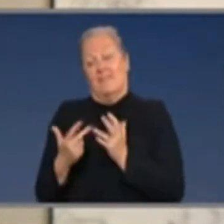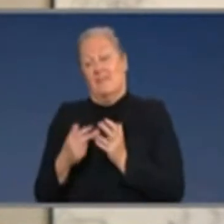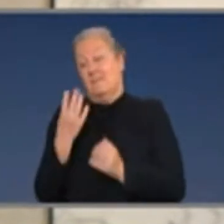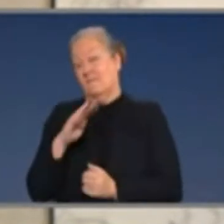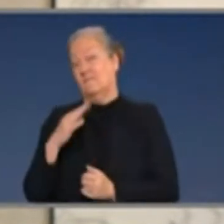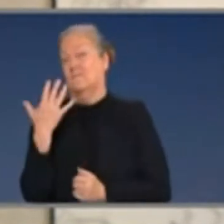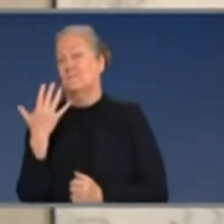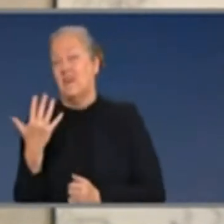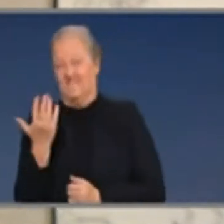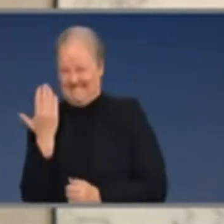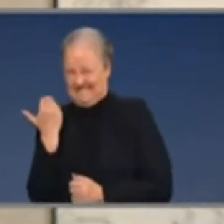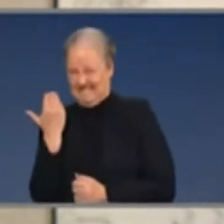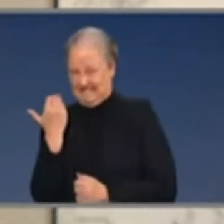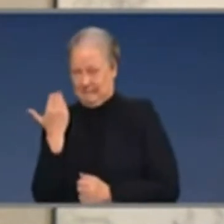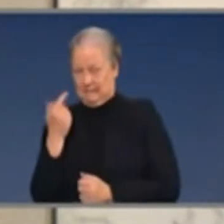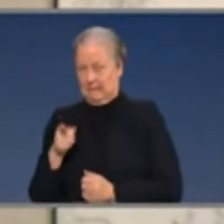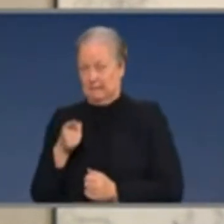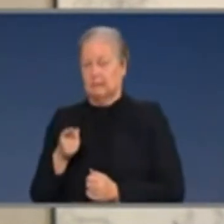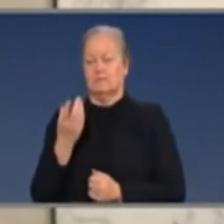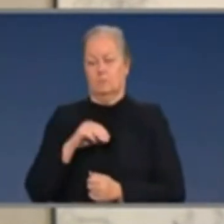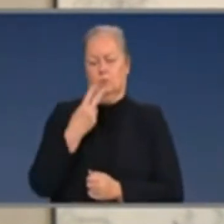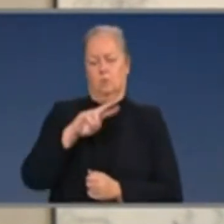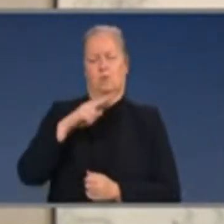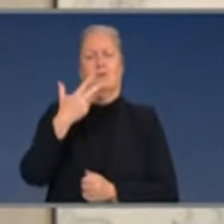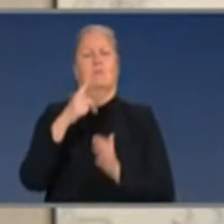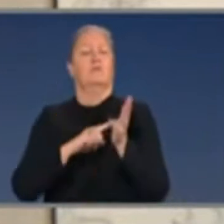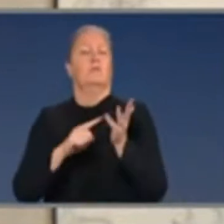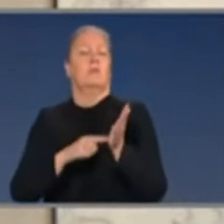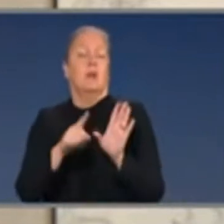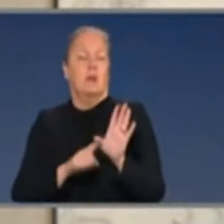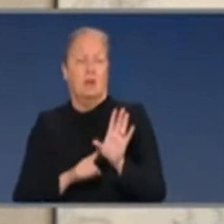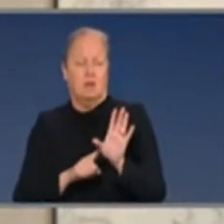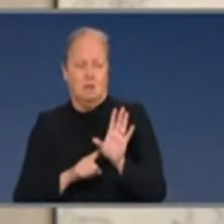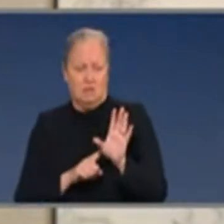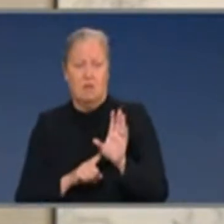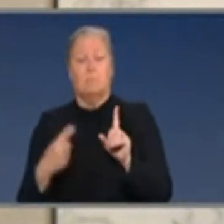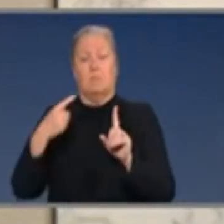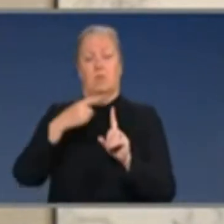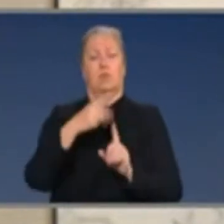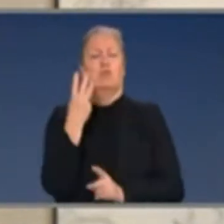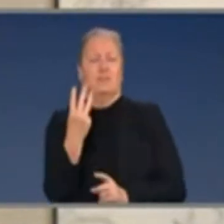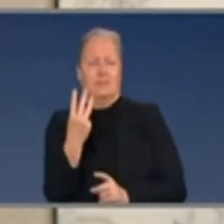Victoria since as of the 28th of July, and 3 that I know of in Western